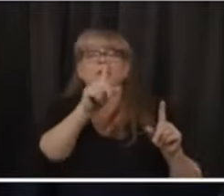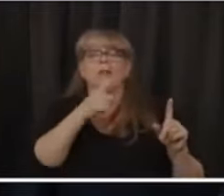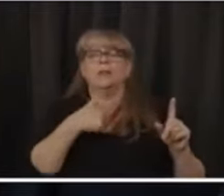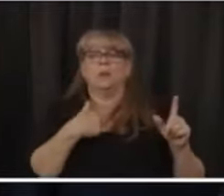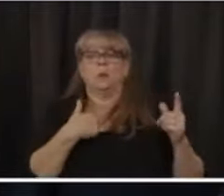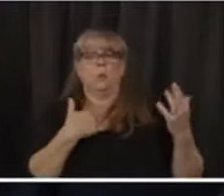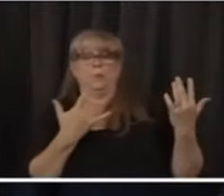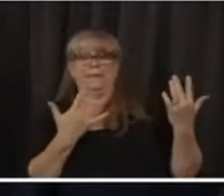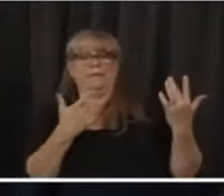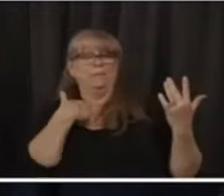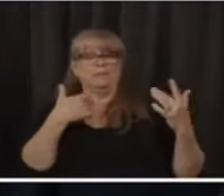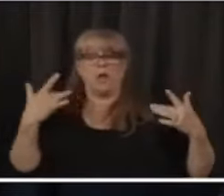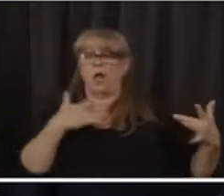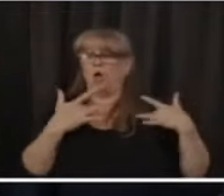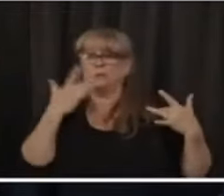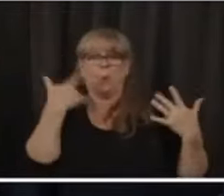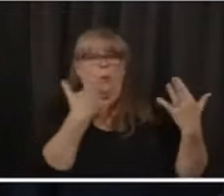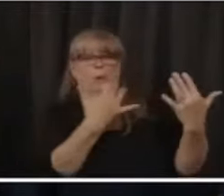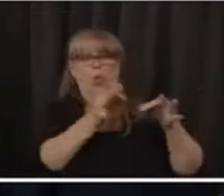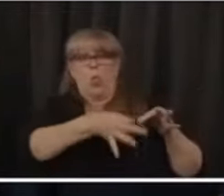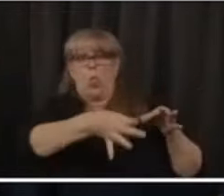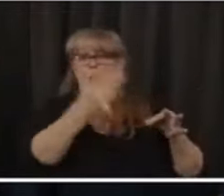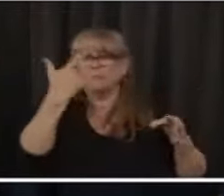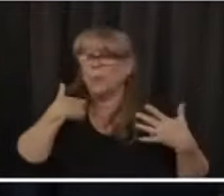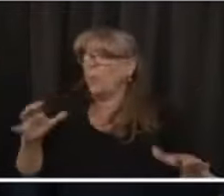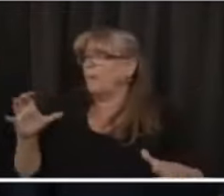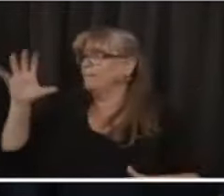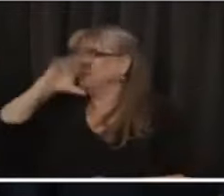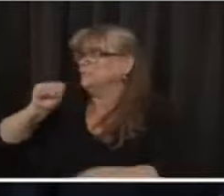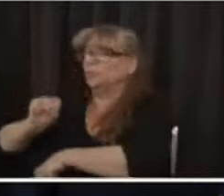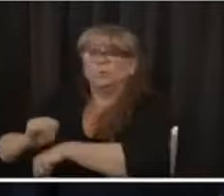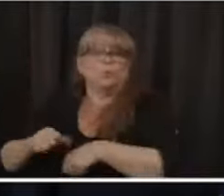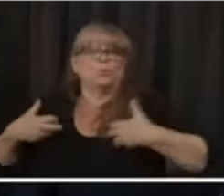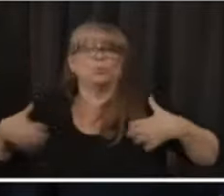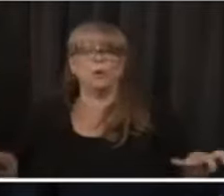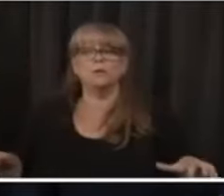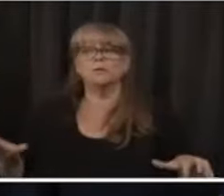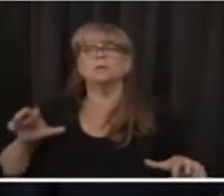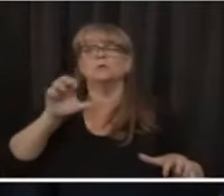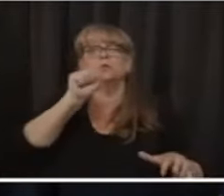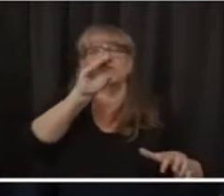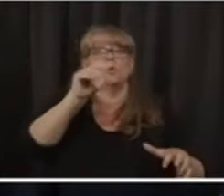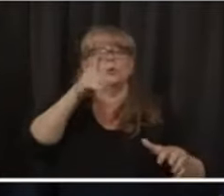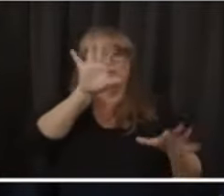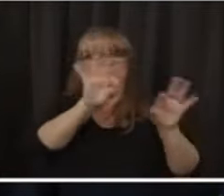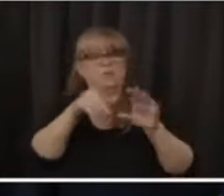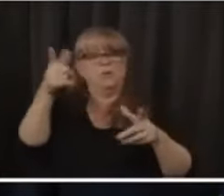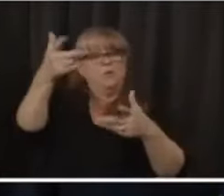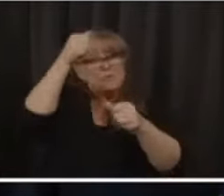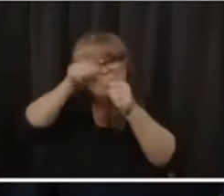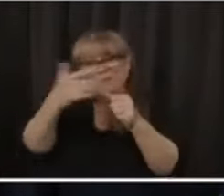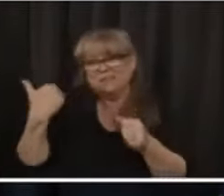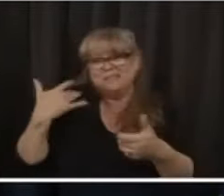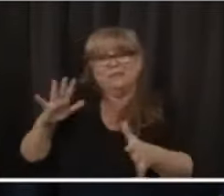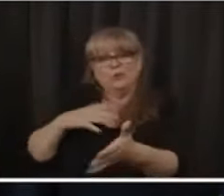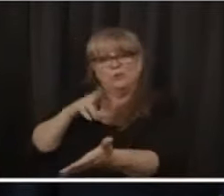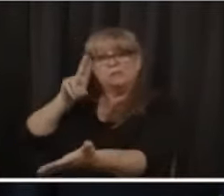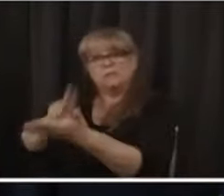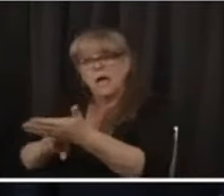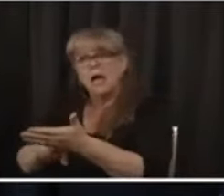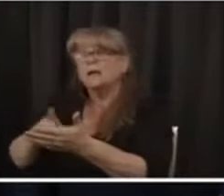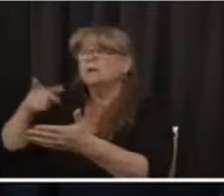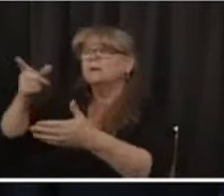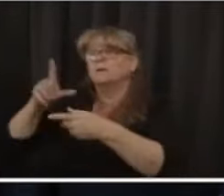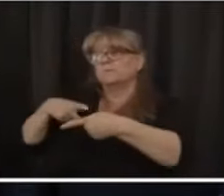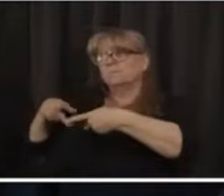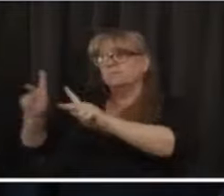work. I want to make sure I remind people that when I signed the Healthy Families and Workplaces Act last year, all regular employees working full-time